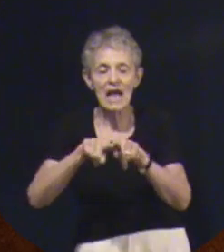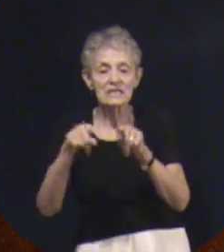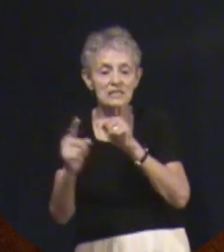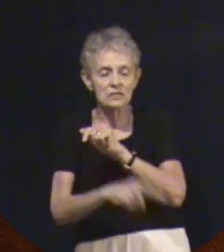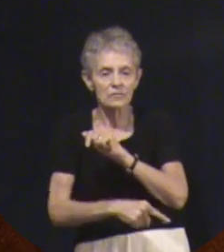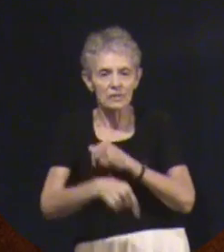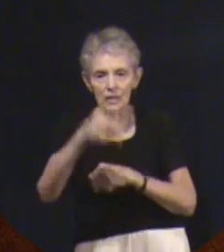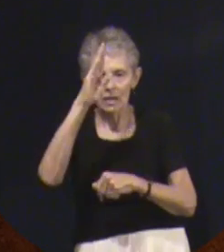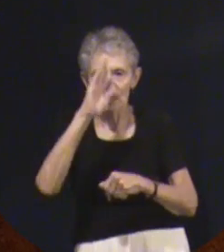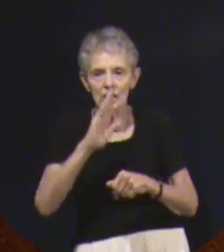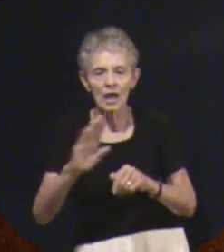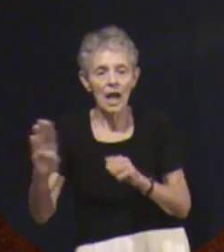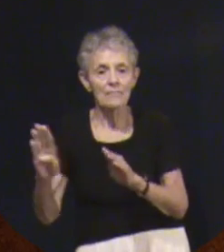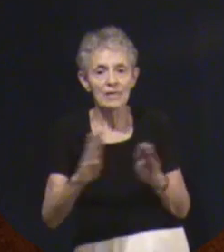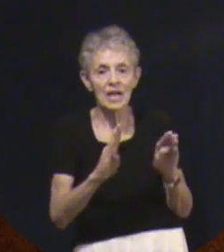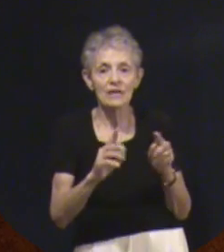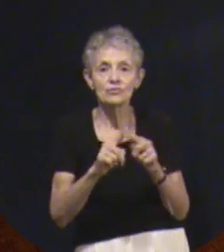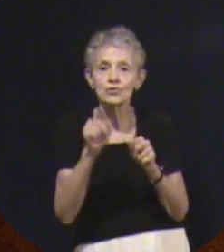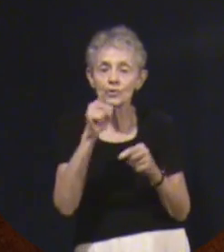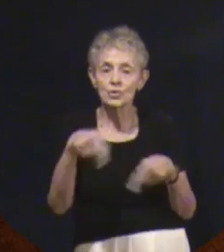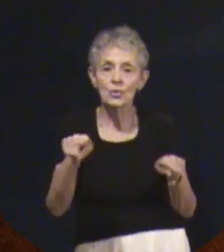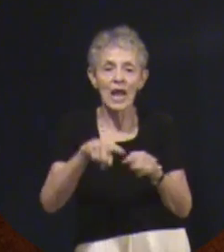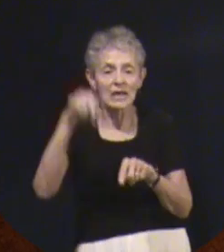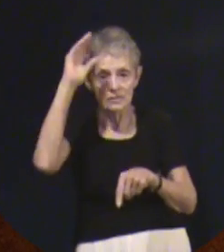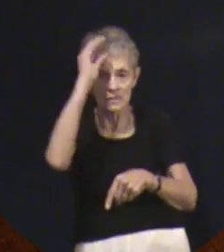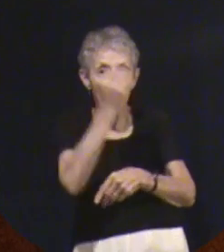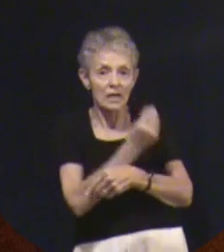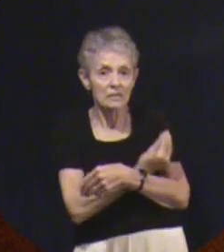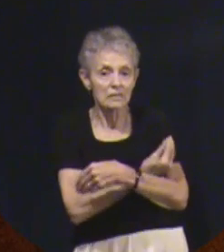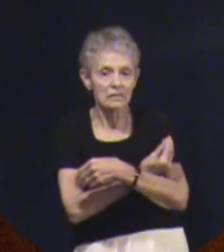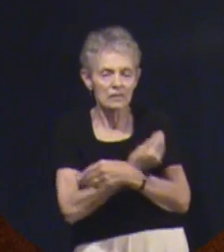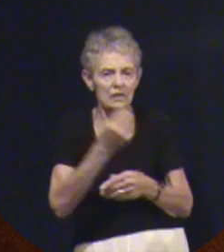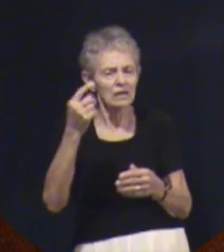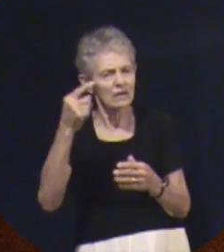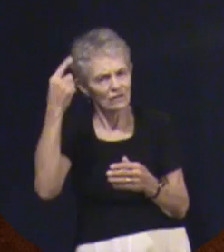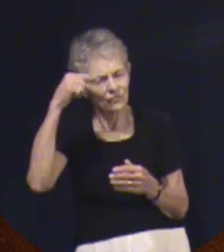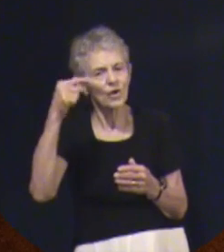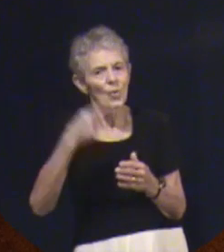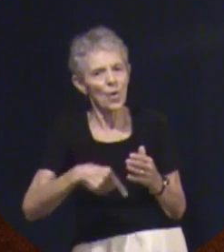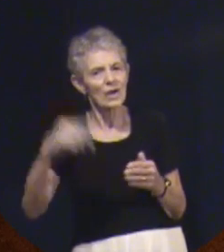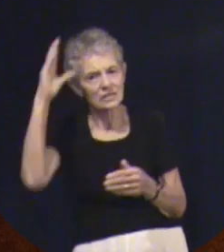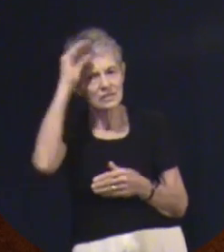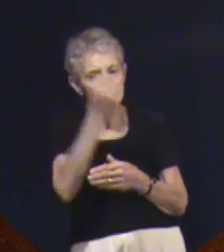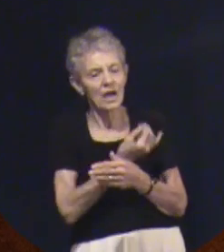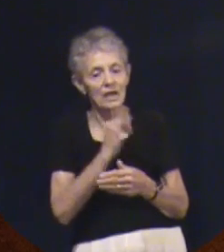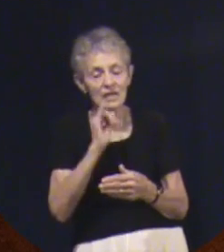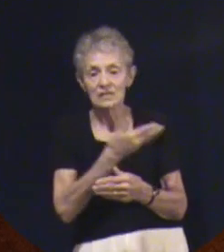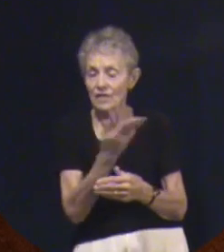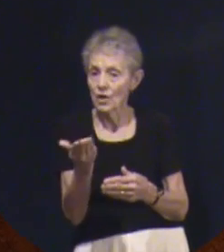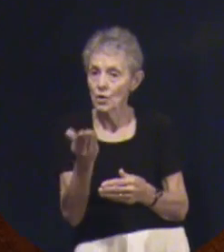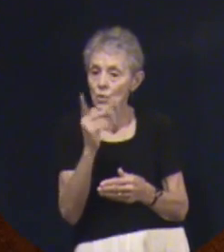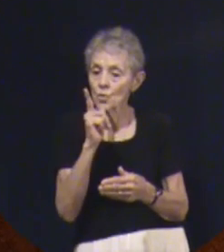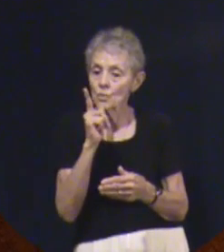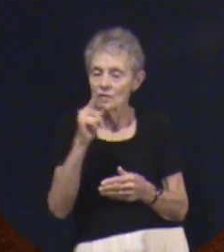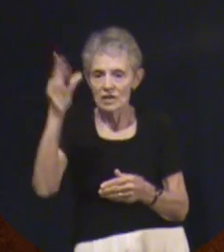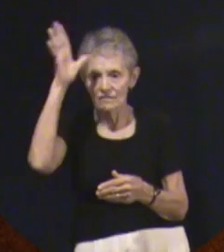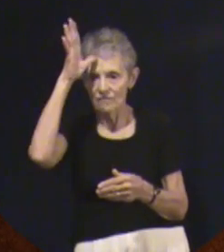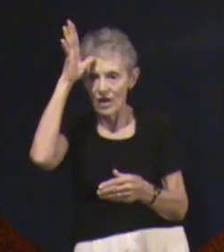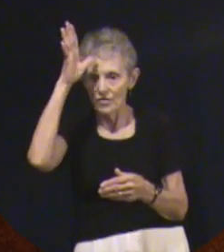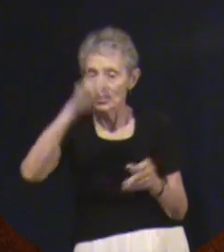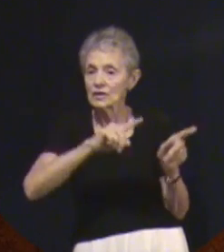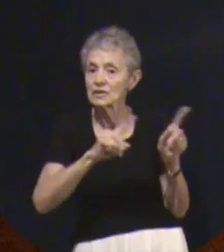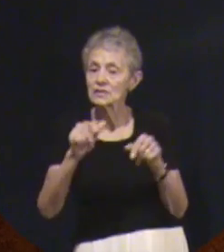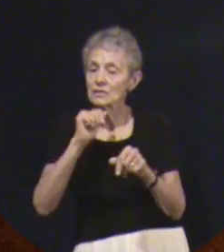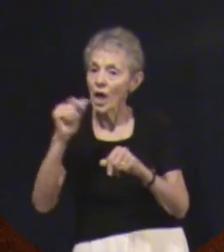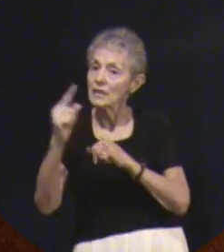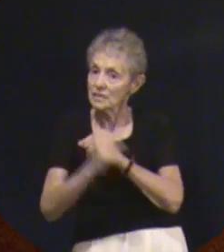God treats you as sons. For what son is there whom his father does